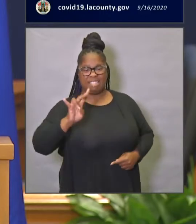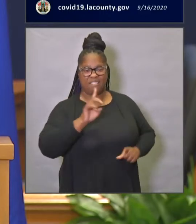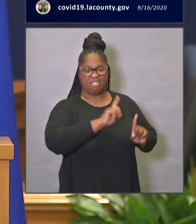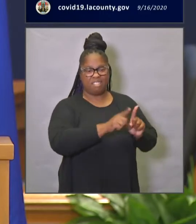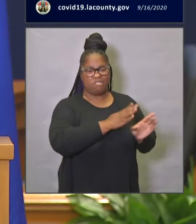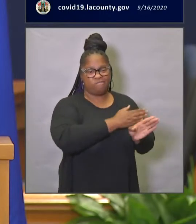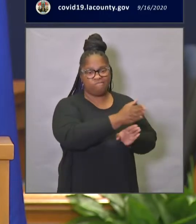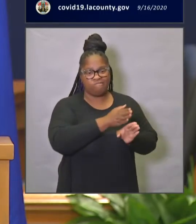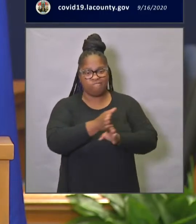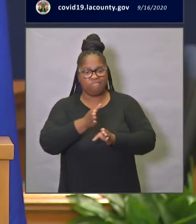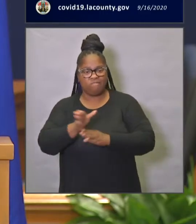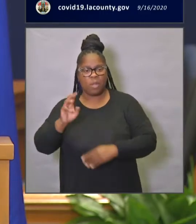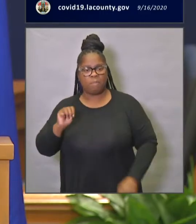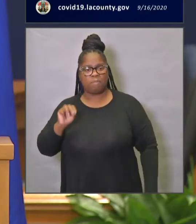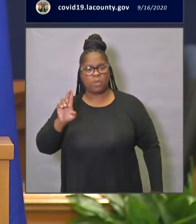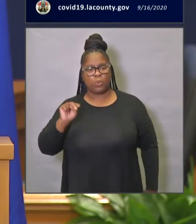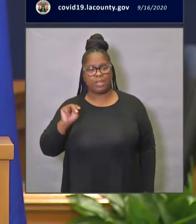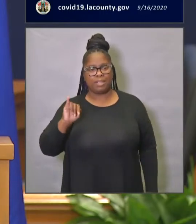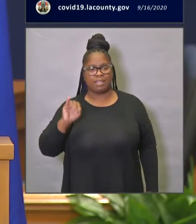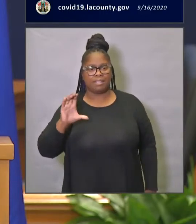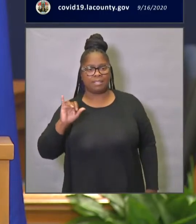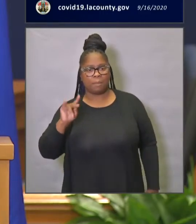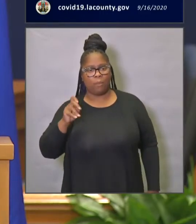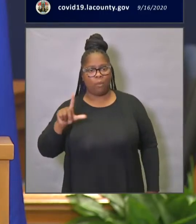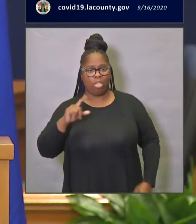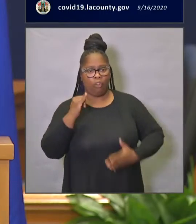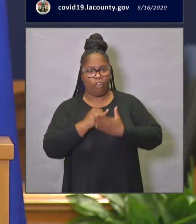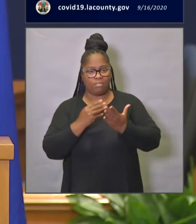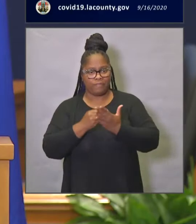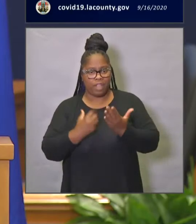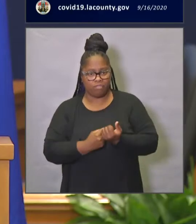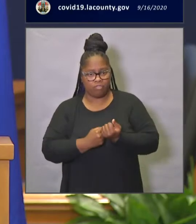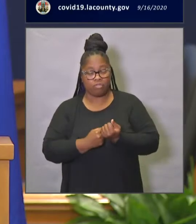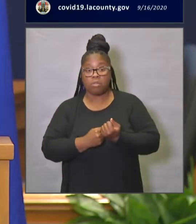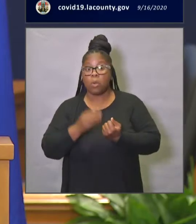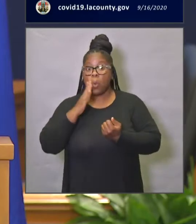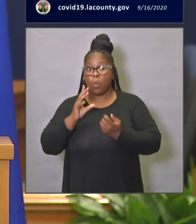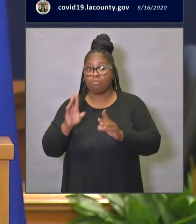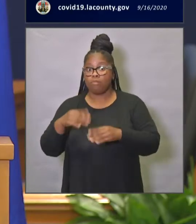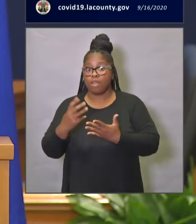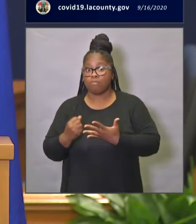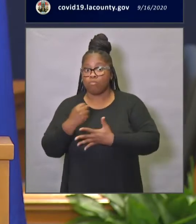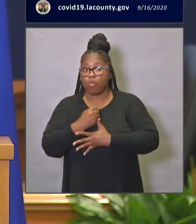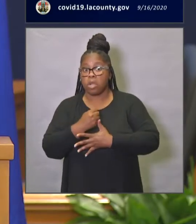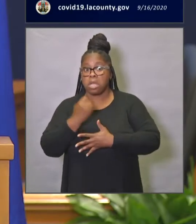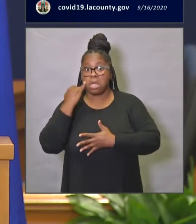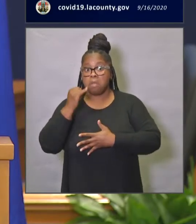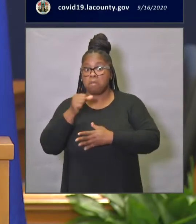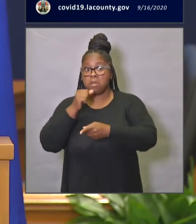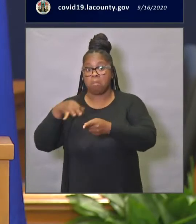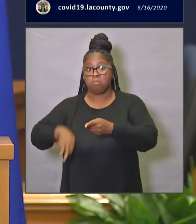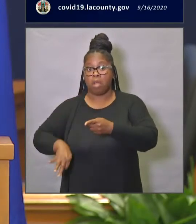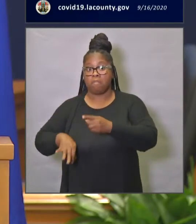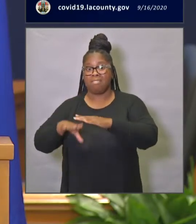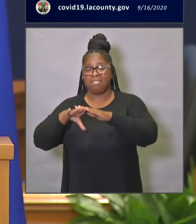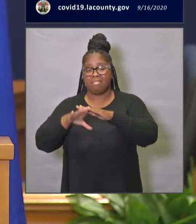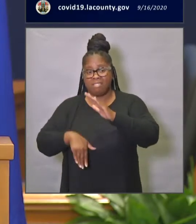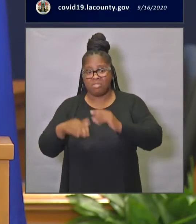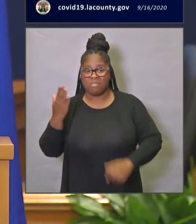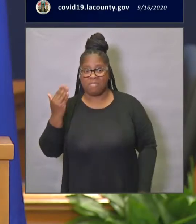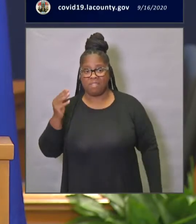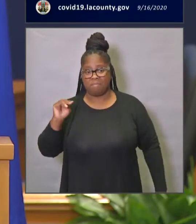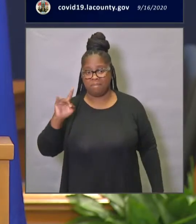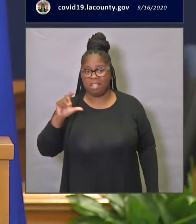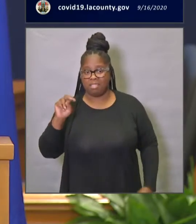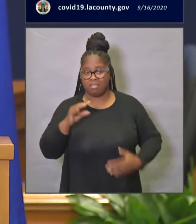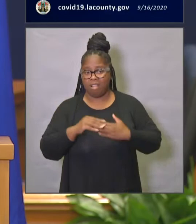art funders in Los Angeles County. Priority will be given to nonprofits with an operating budget of $15 million or